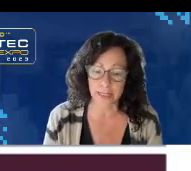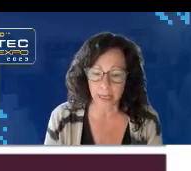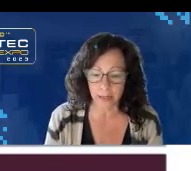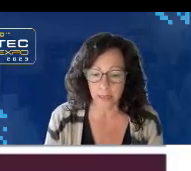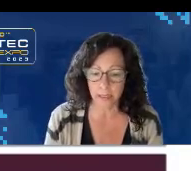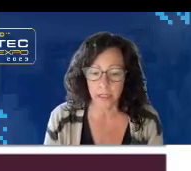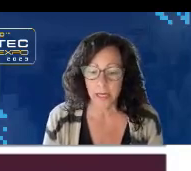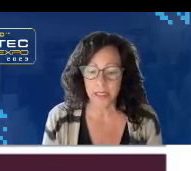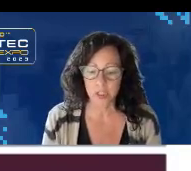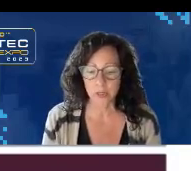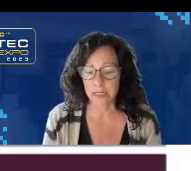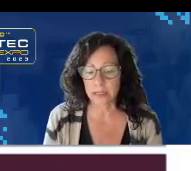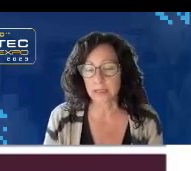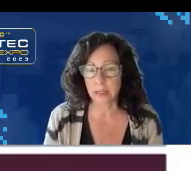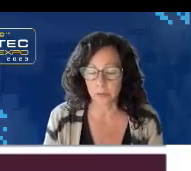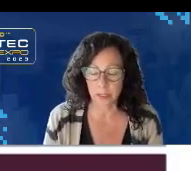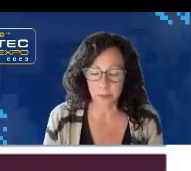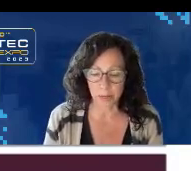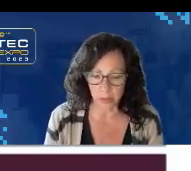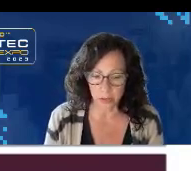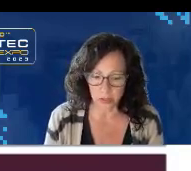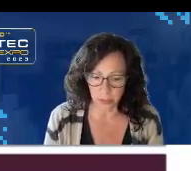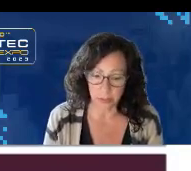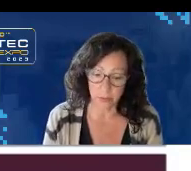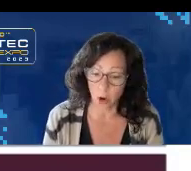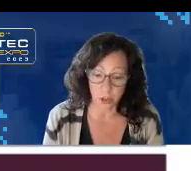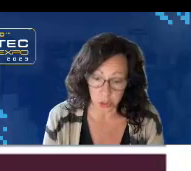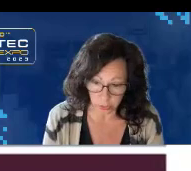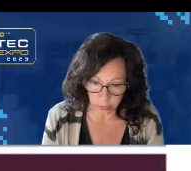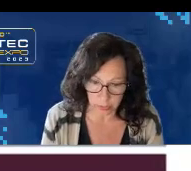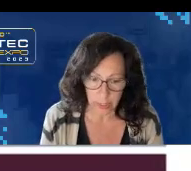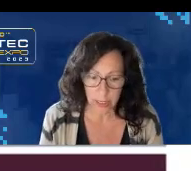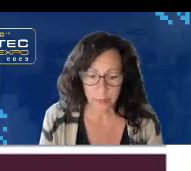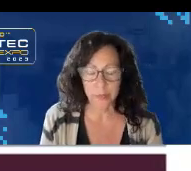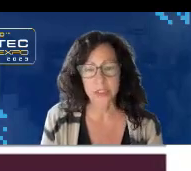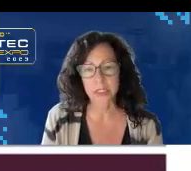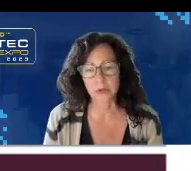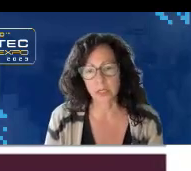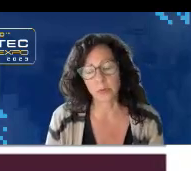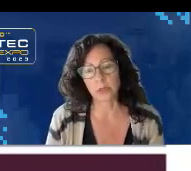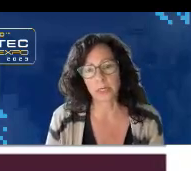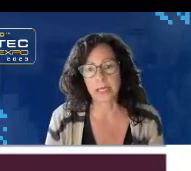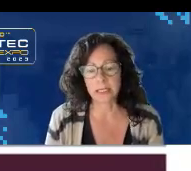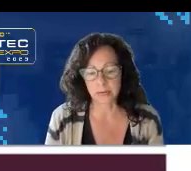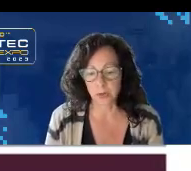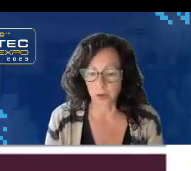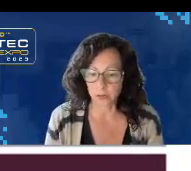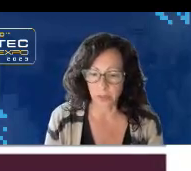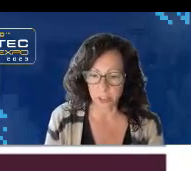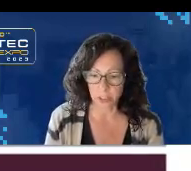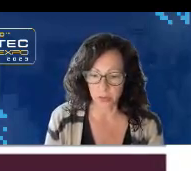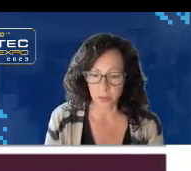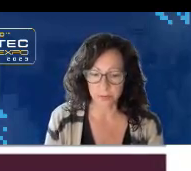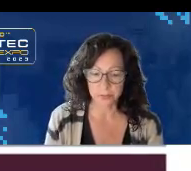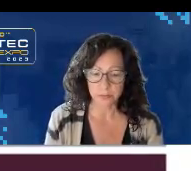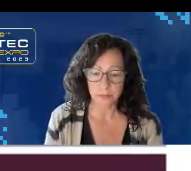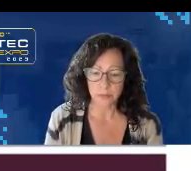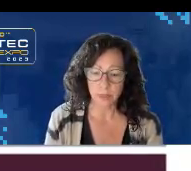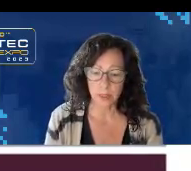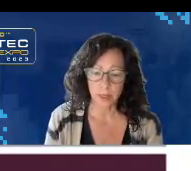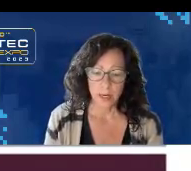but across Canada, has created significant barriers for all children, but particularly we're looking at deaf and hard of hearing